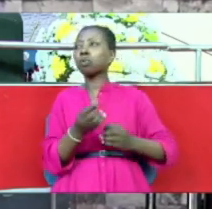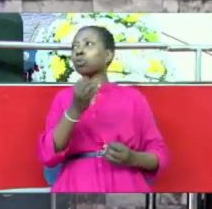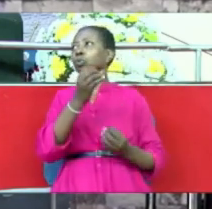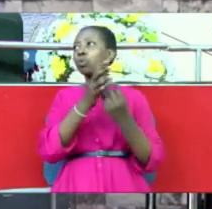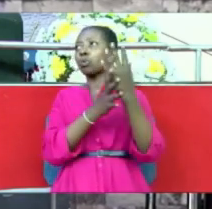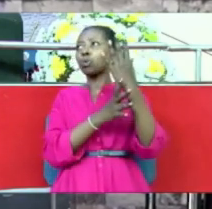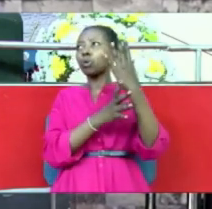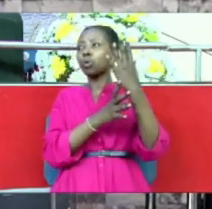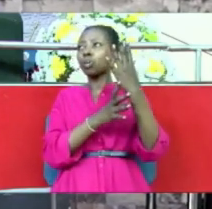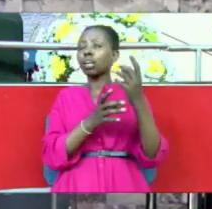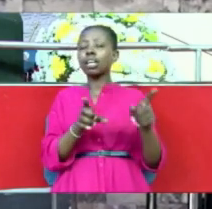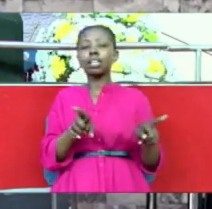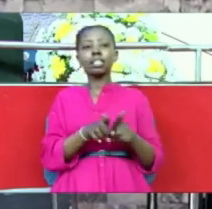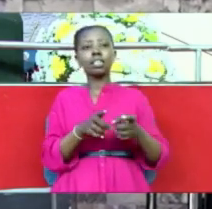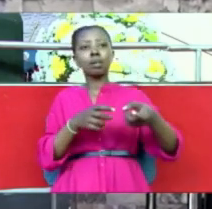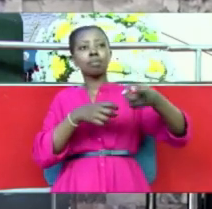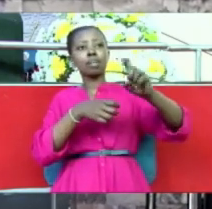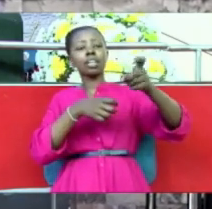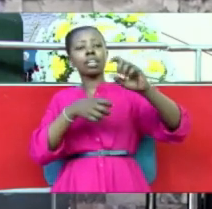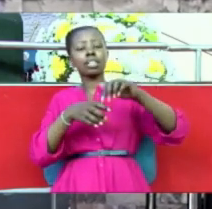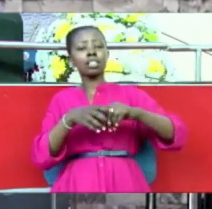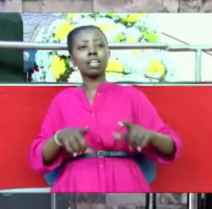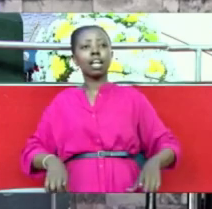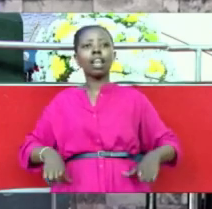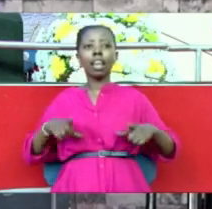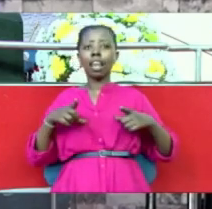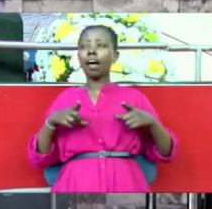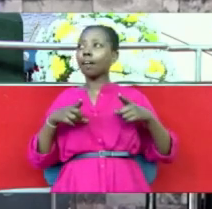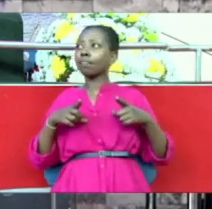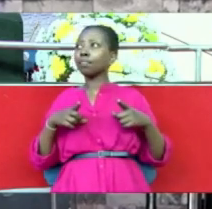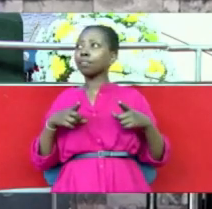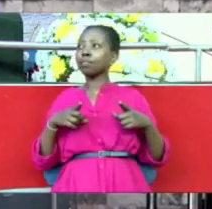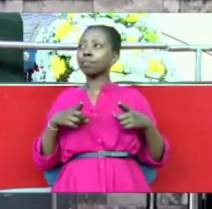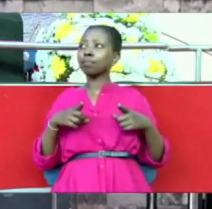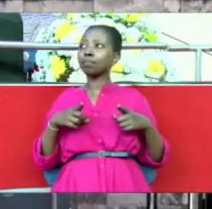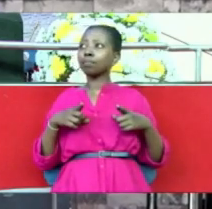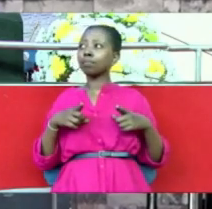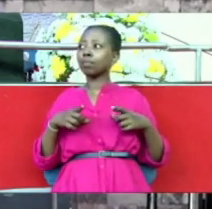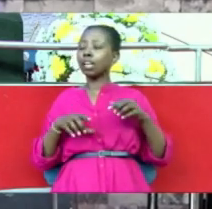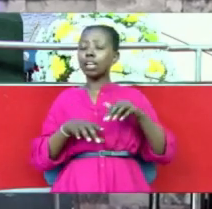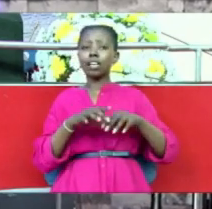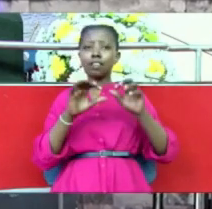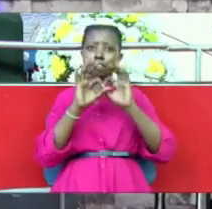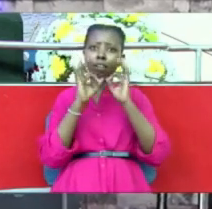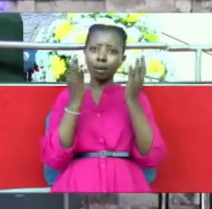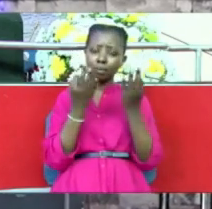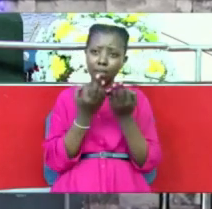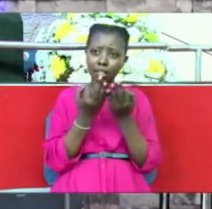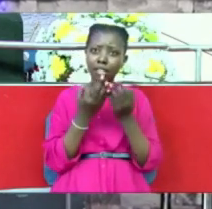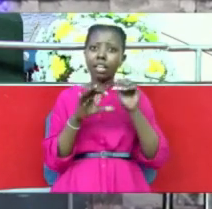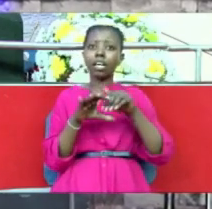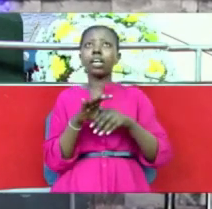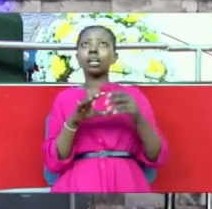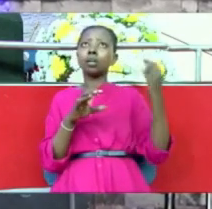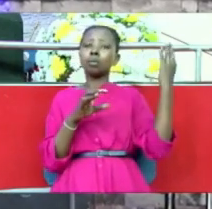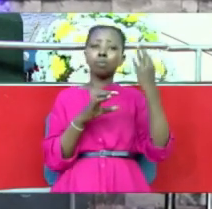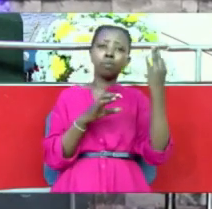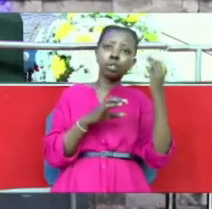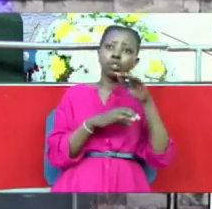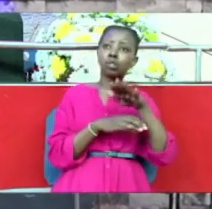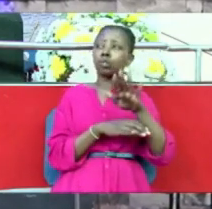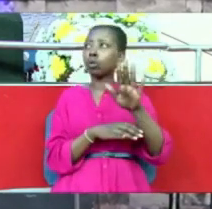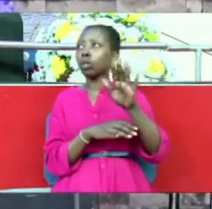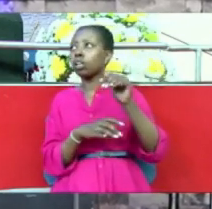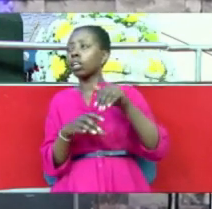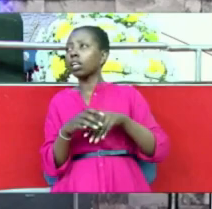and increase in someone's life, kupanuka katika maisha ya mtu, someone's family, katika familia ya mtu, someone's ministry, katika huduma ya mtu,